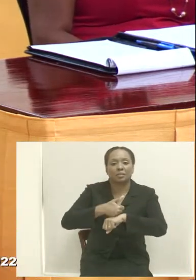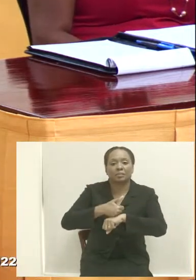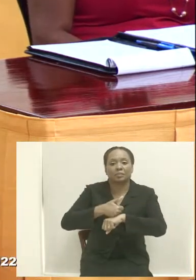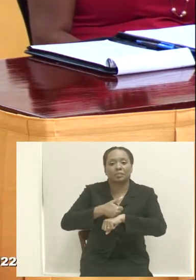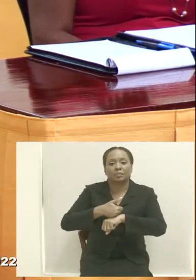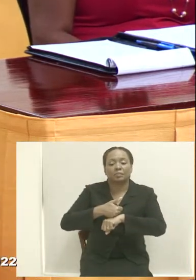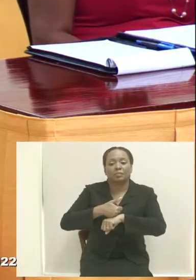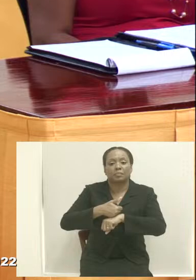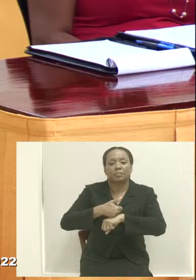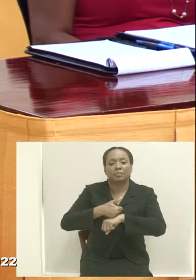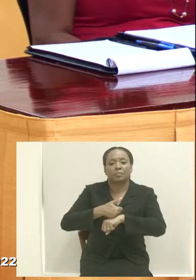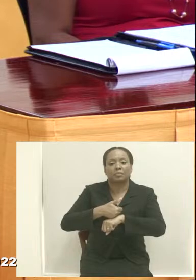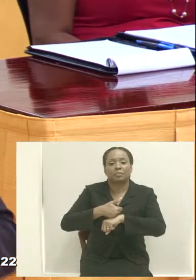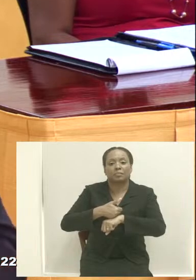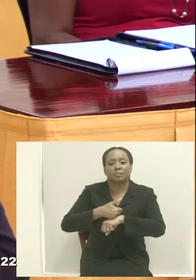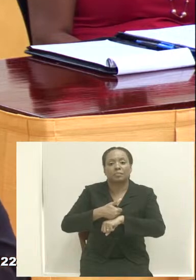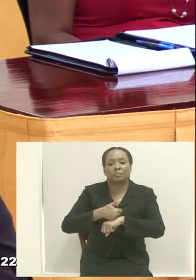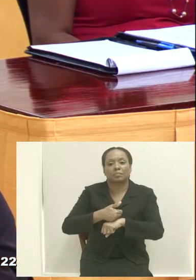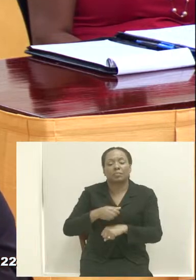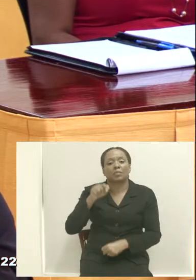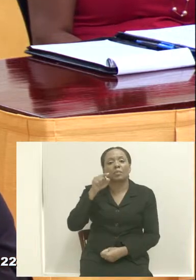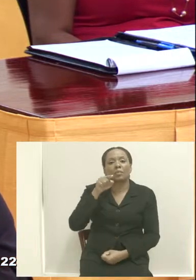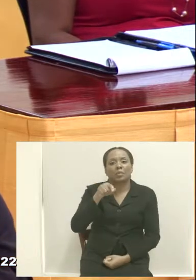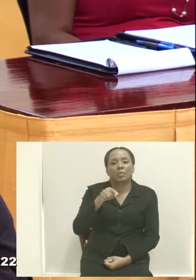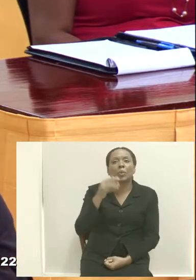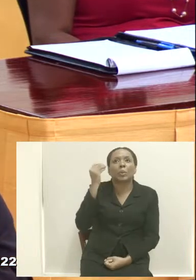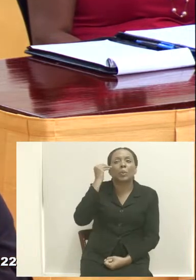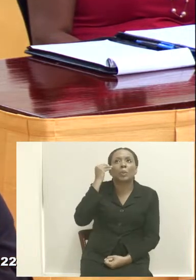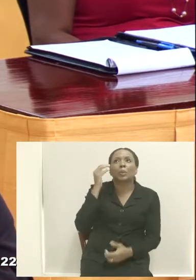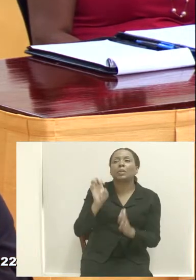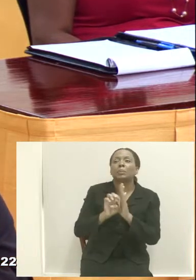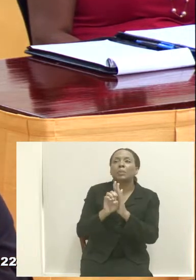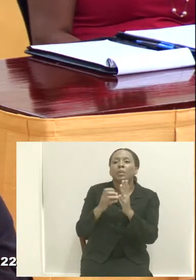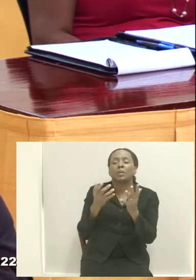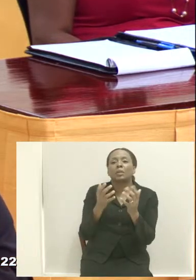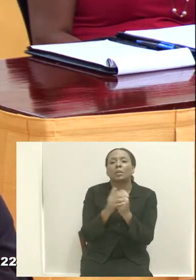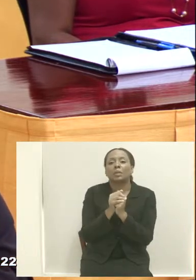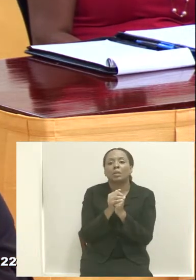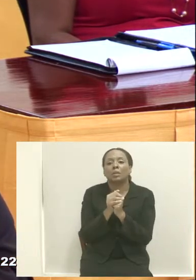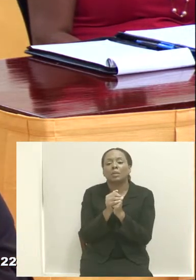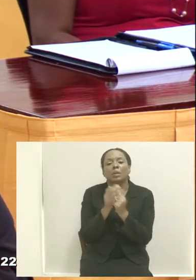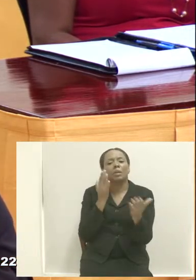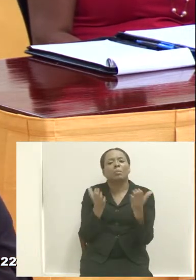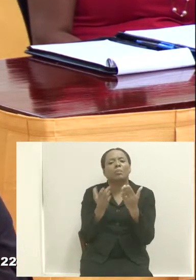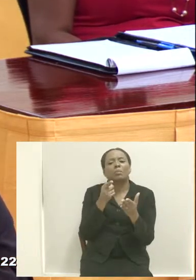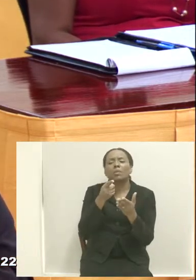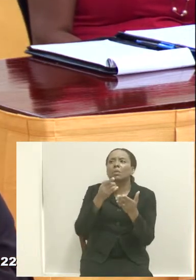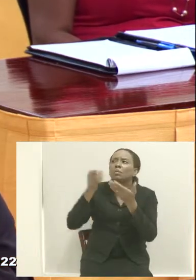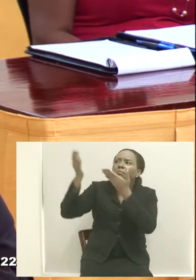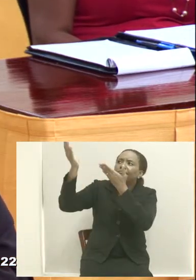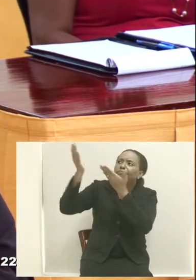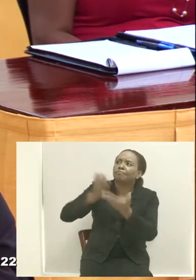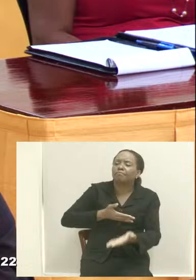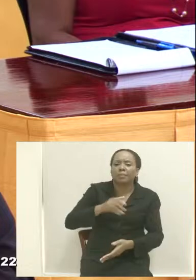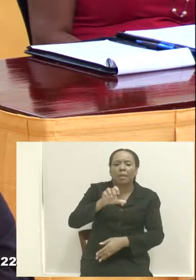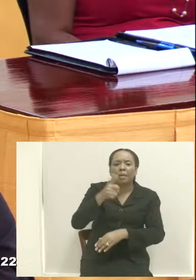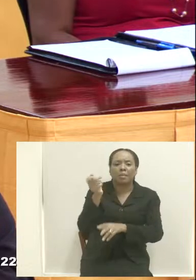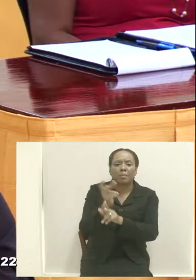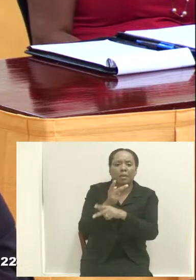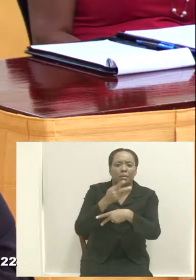know, say for example, you are an importer of a product, you need to know where that thing that you're importing